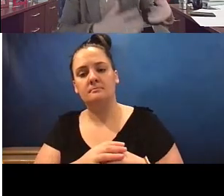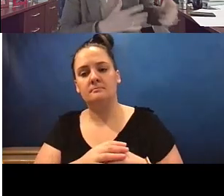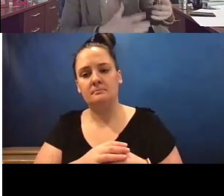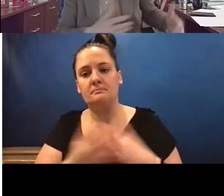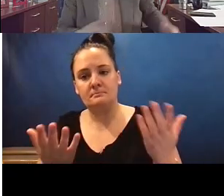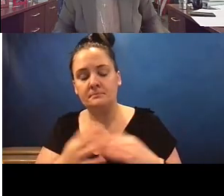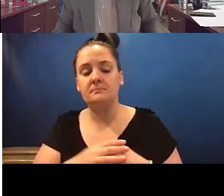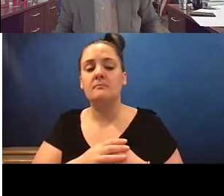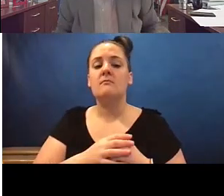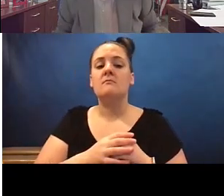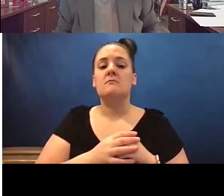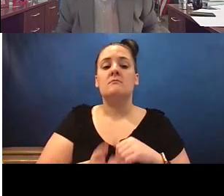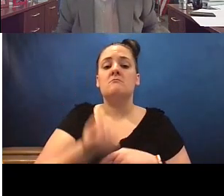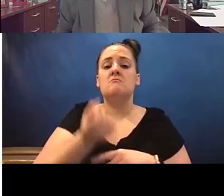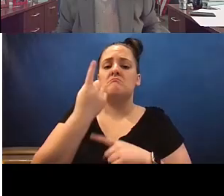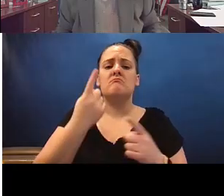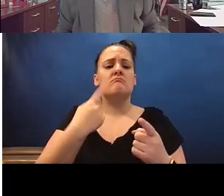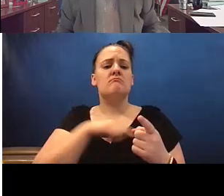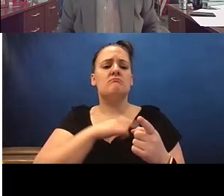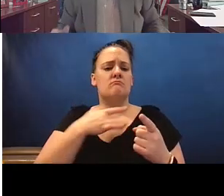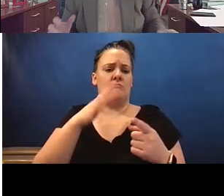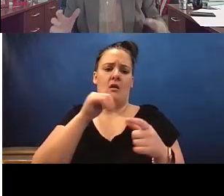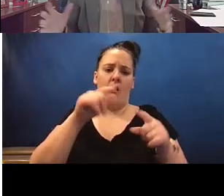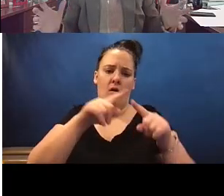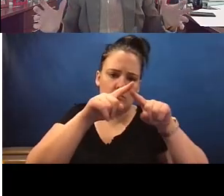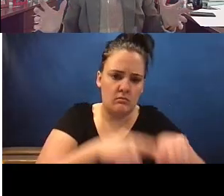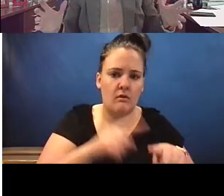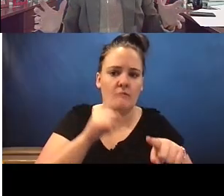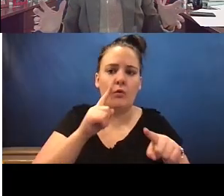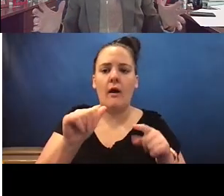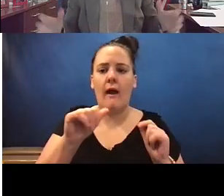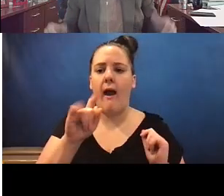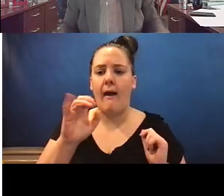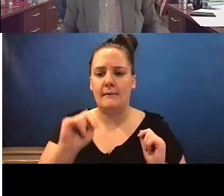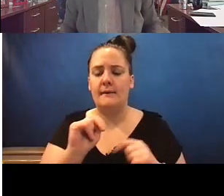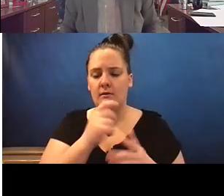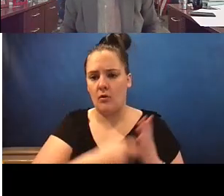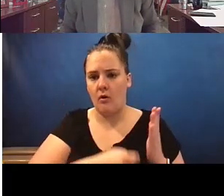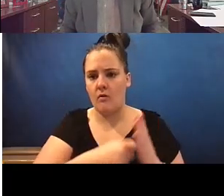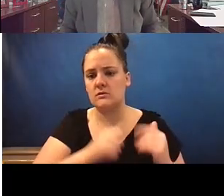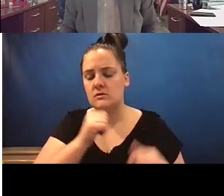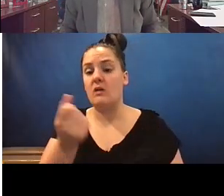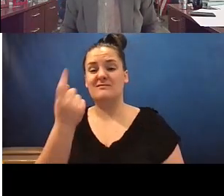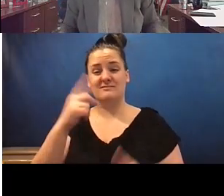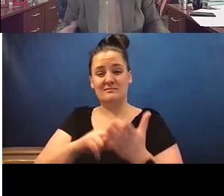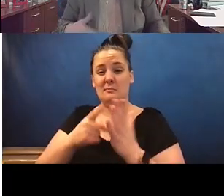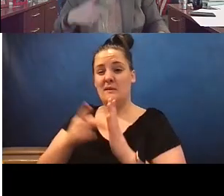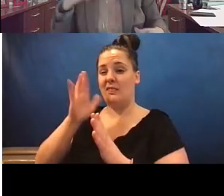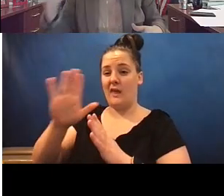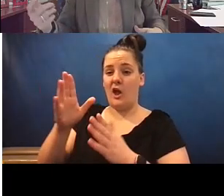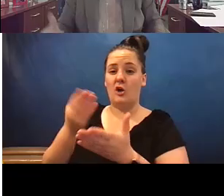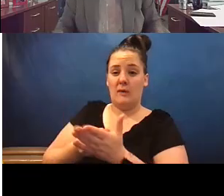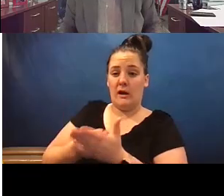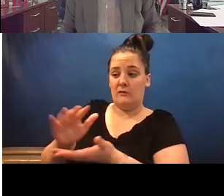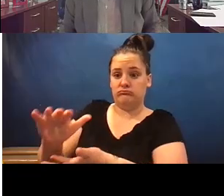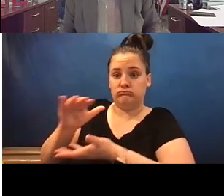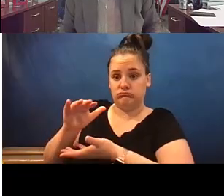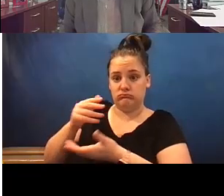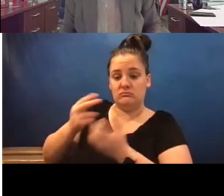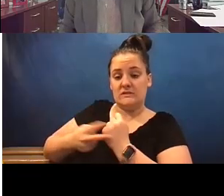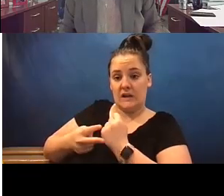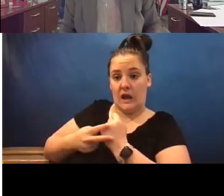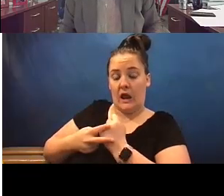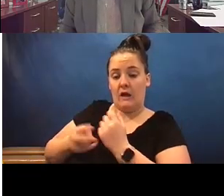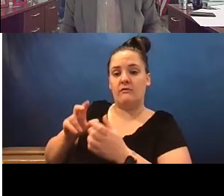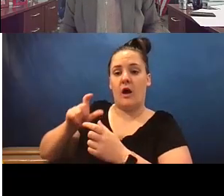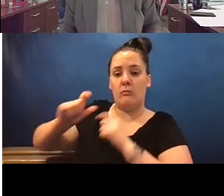to rely on for administrative costs. They have a lower days cash on hand and reserves, meaning they're driving